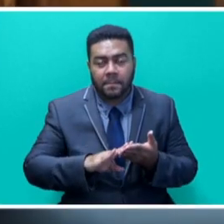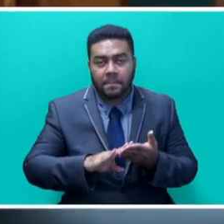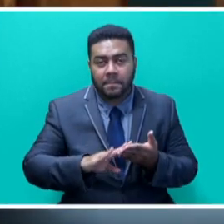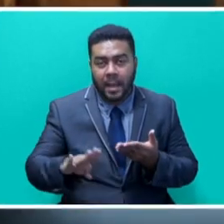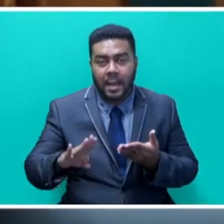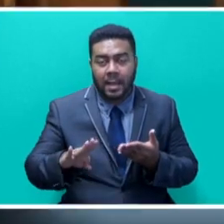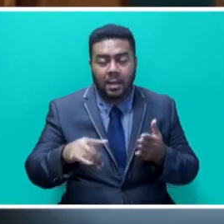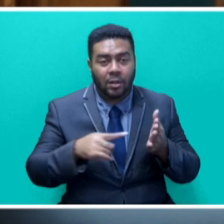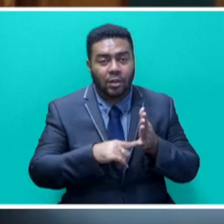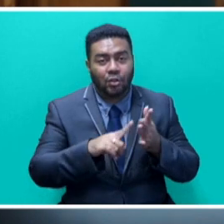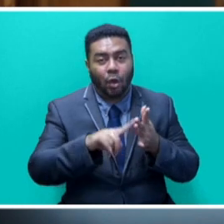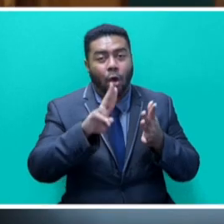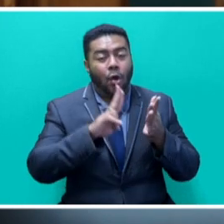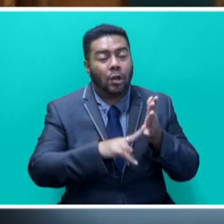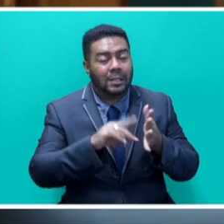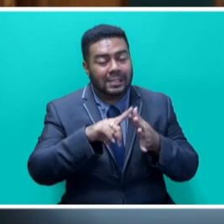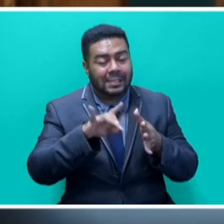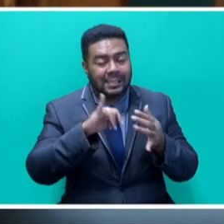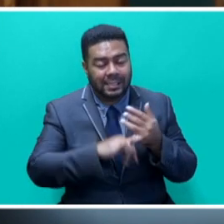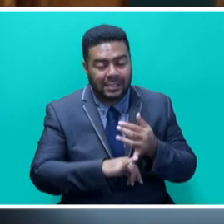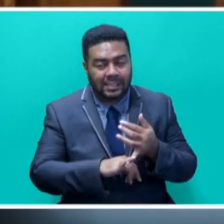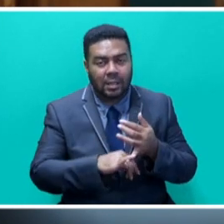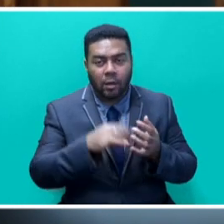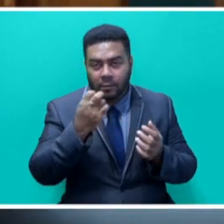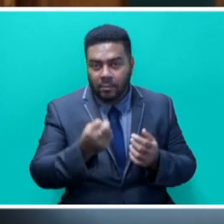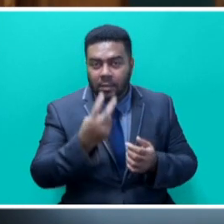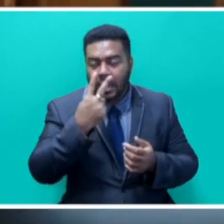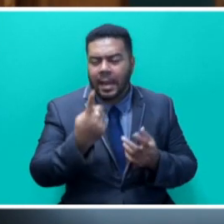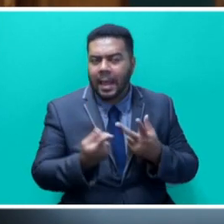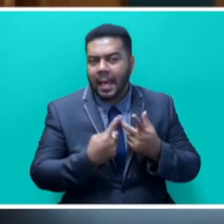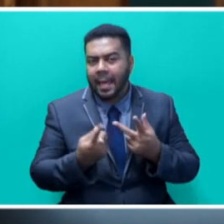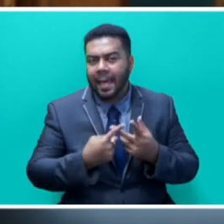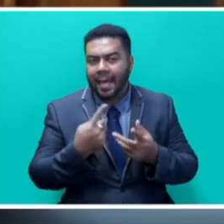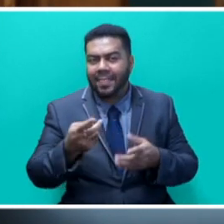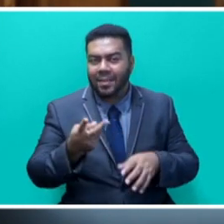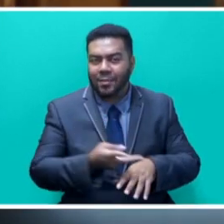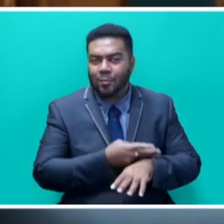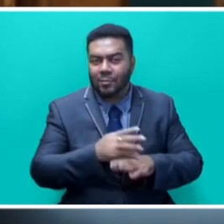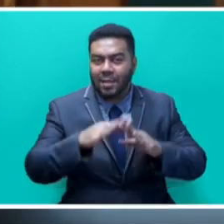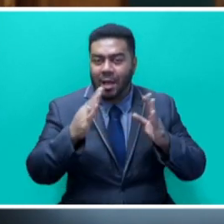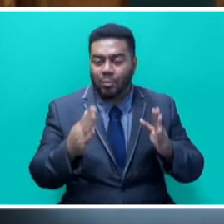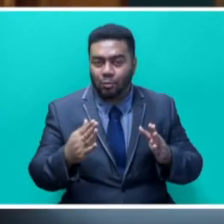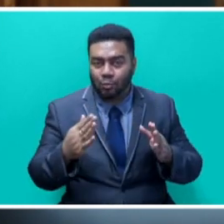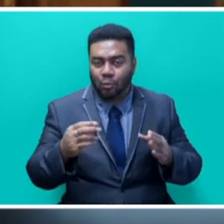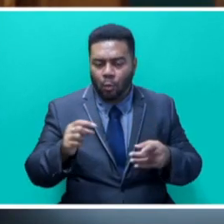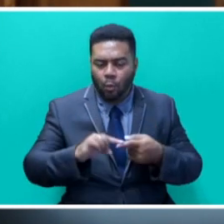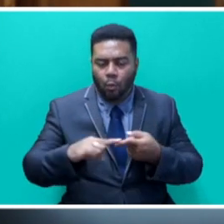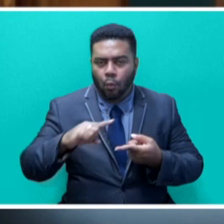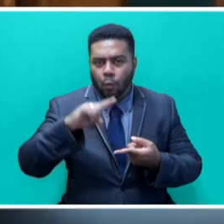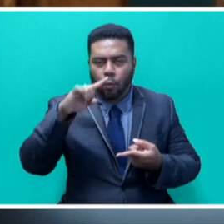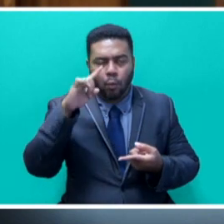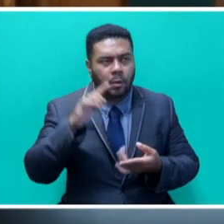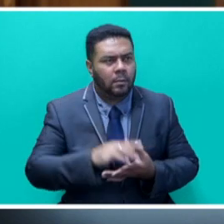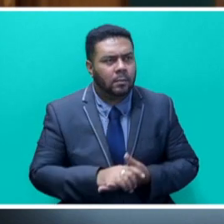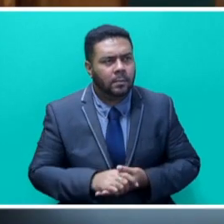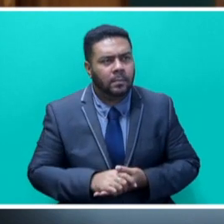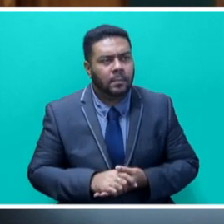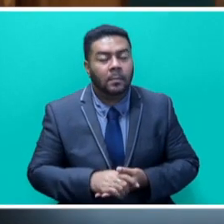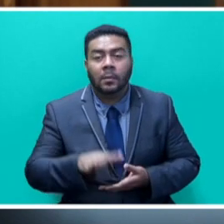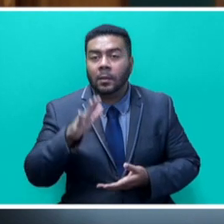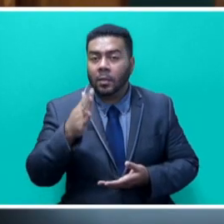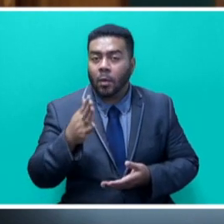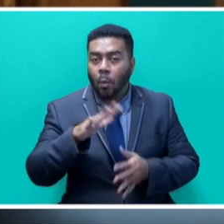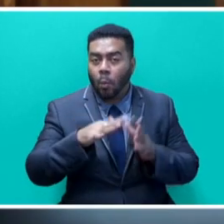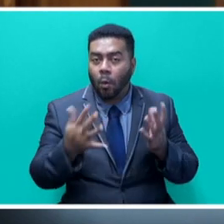million tons of carbon dioxide and other greenhouse gases. In return, Mr. Speaker, the World Bank will